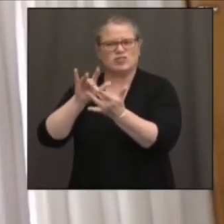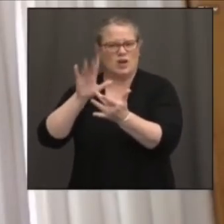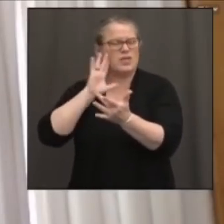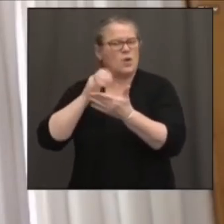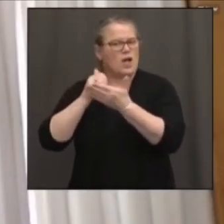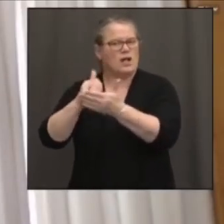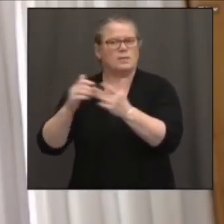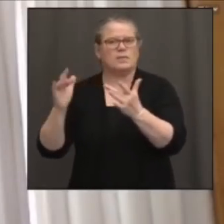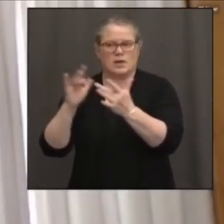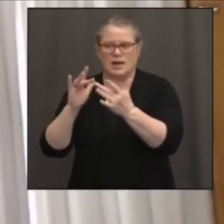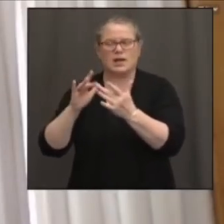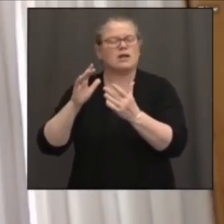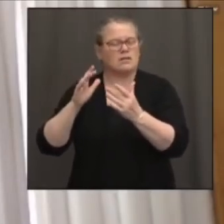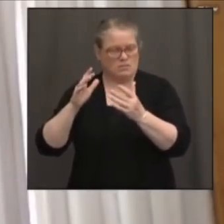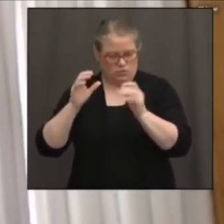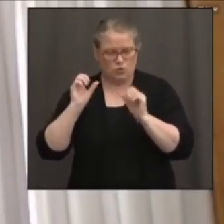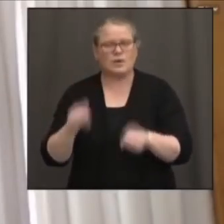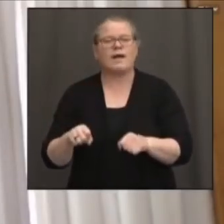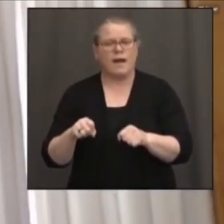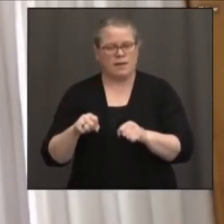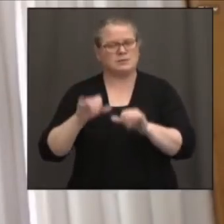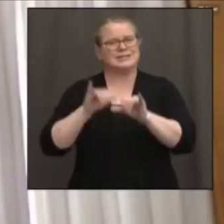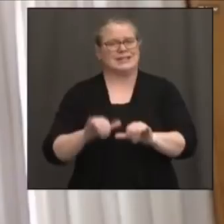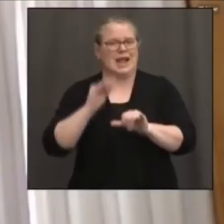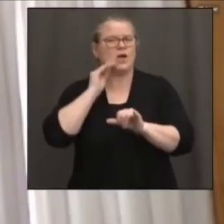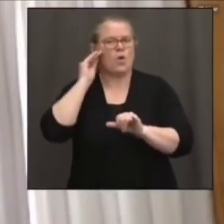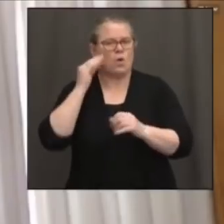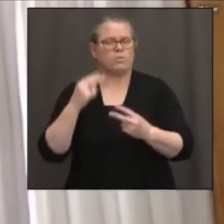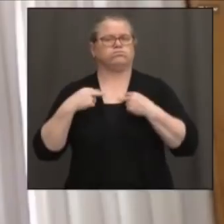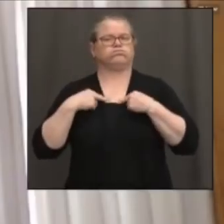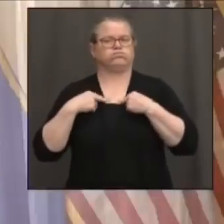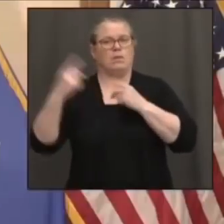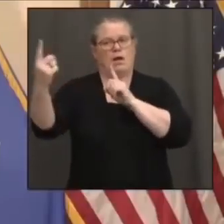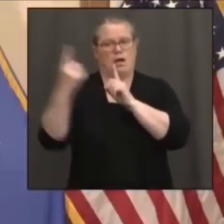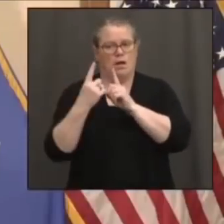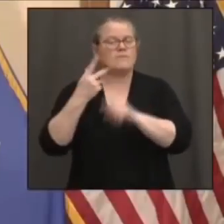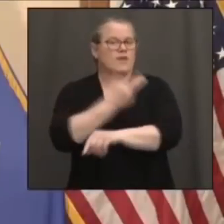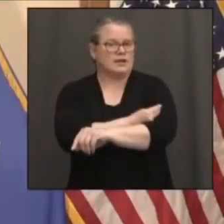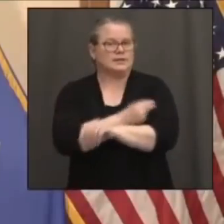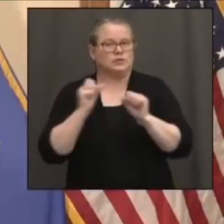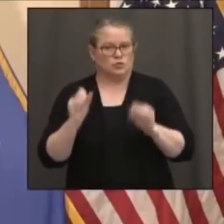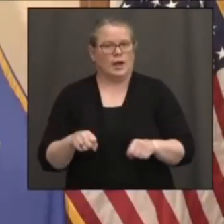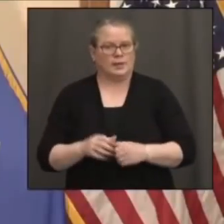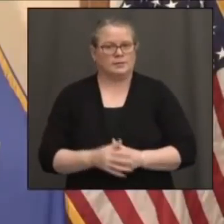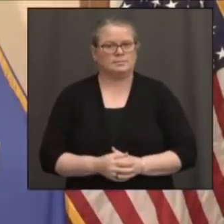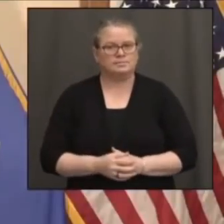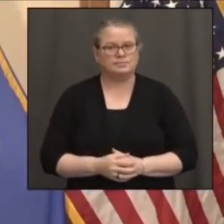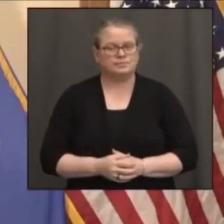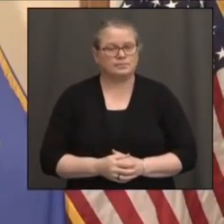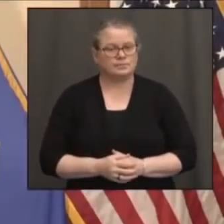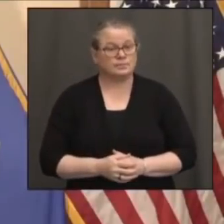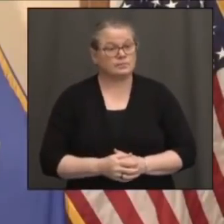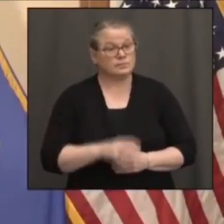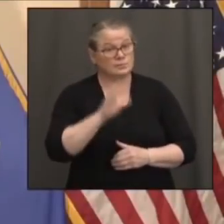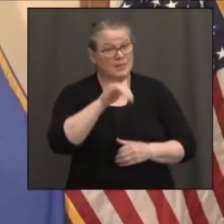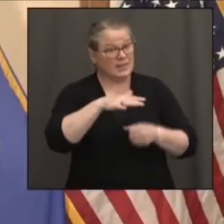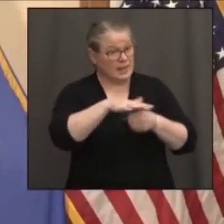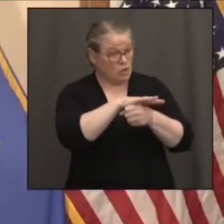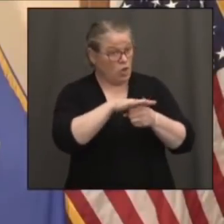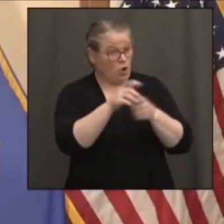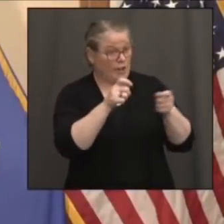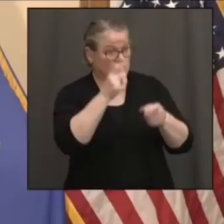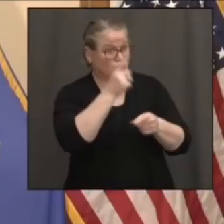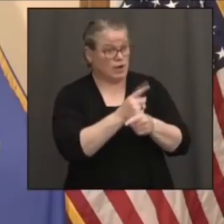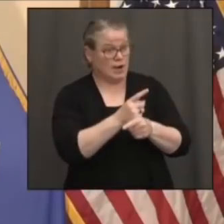of opportunities around the state right now to be vaccinated if you're homebound. Okay, and that's handled on a local level, right? I mean, you fill